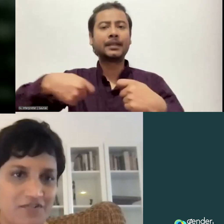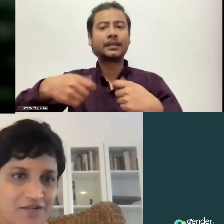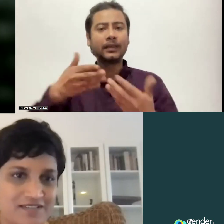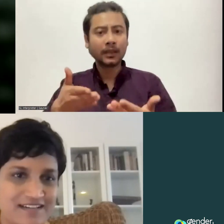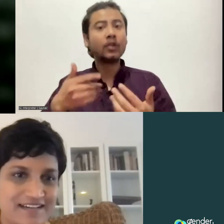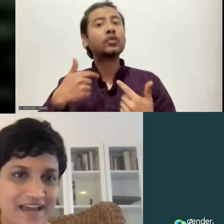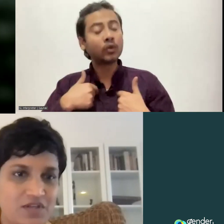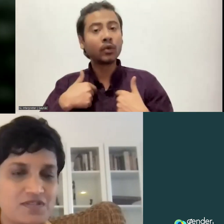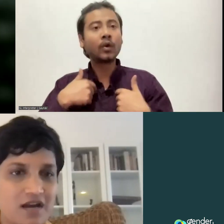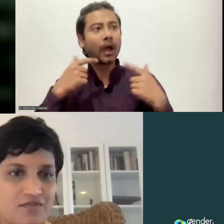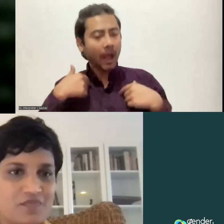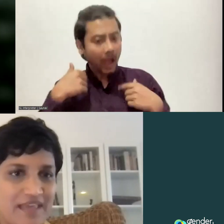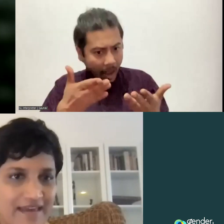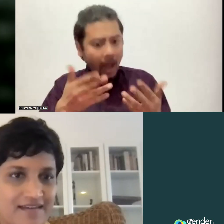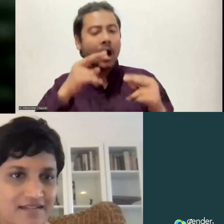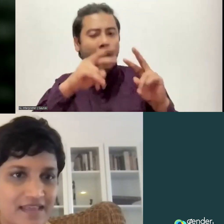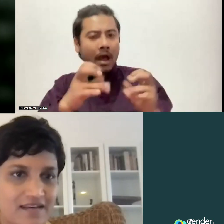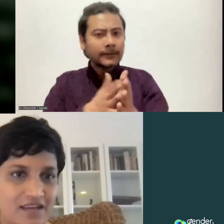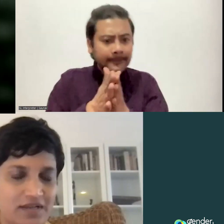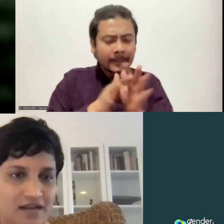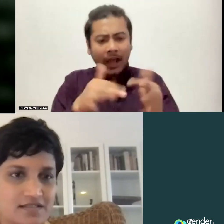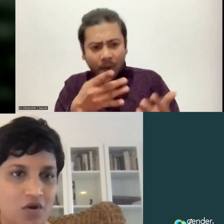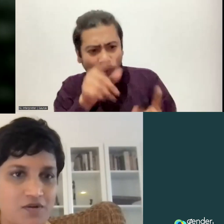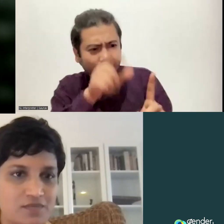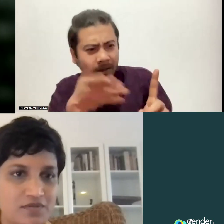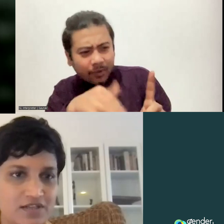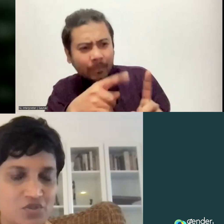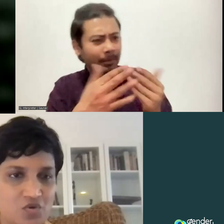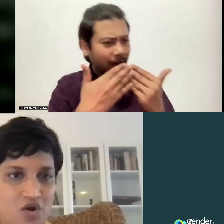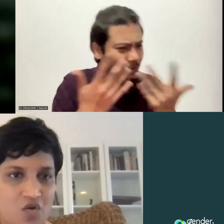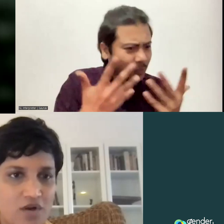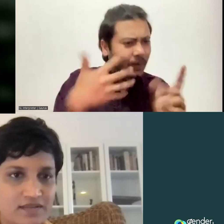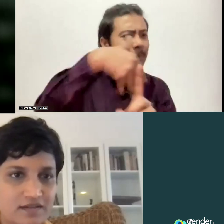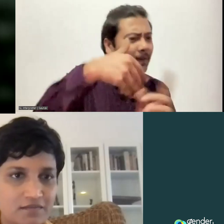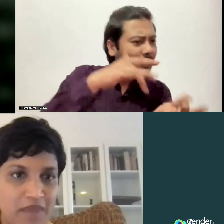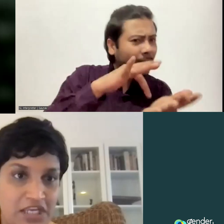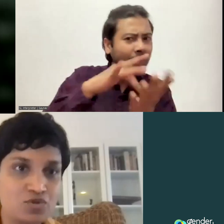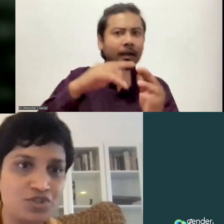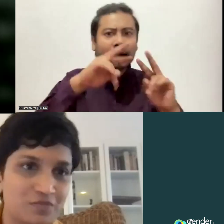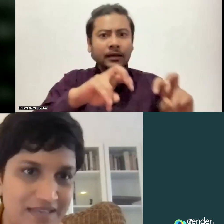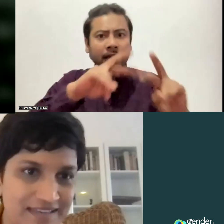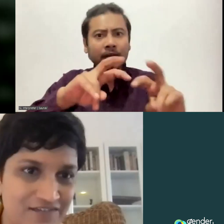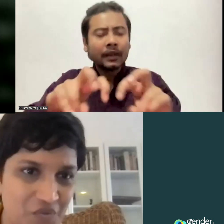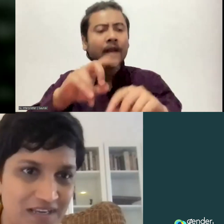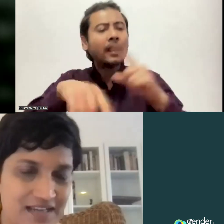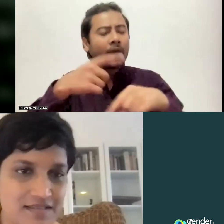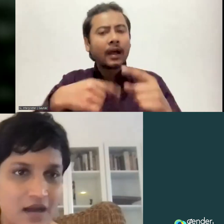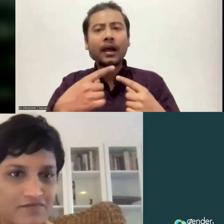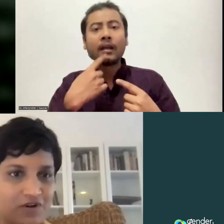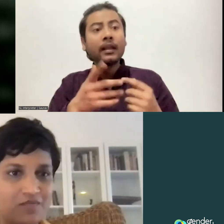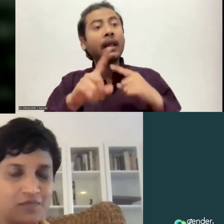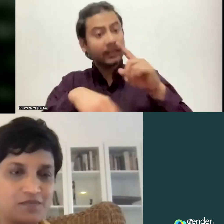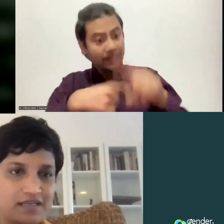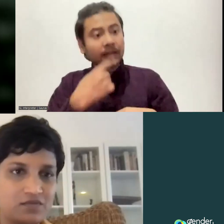their background. And when you start from there, then, it starts contributing to what the menu should be, if you will. It doesn't